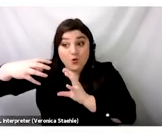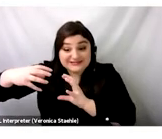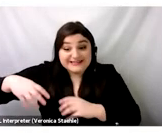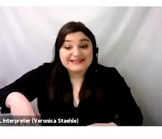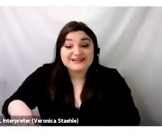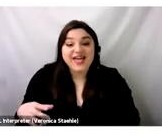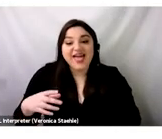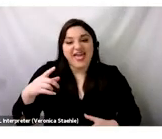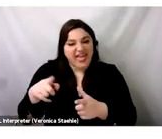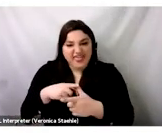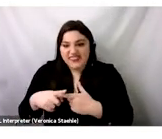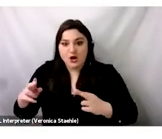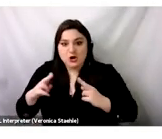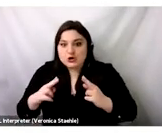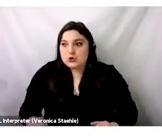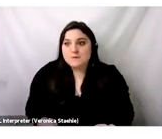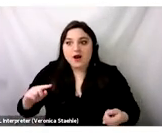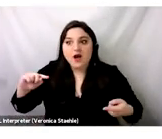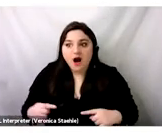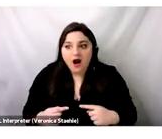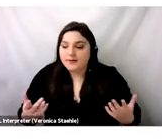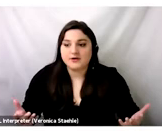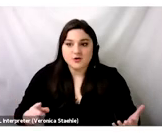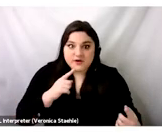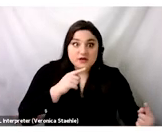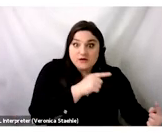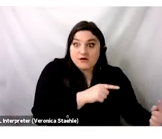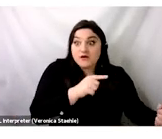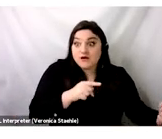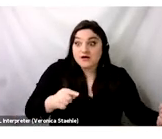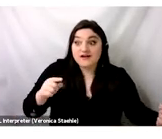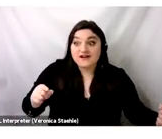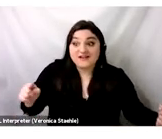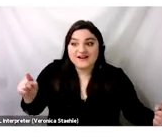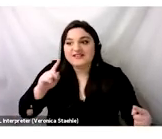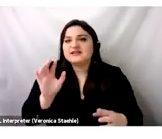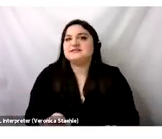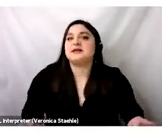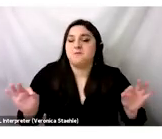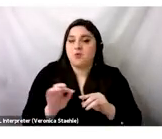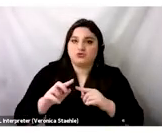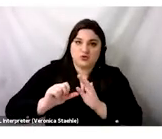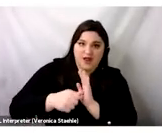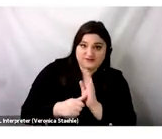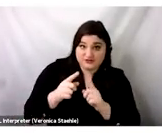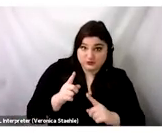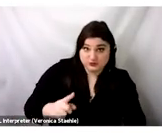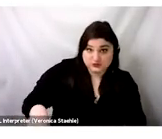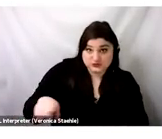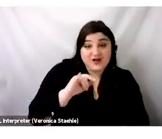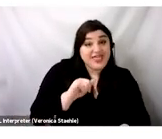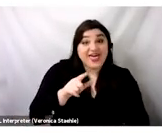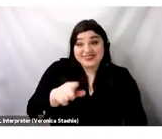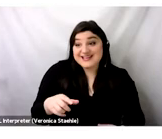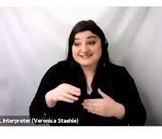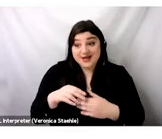crazy. So I want to reiterate the point, which is, I think, a key point, is from the tops of the Himalayas